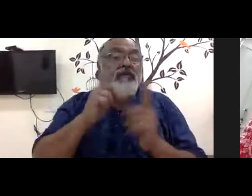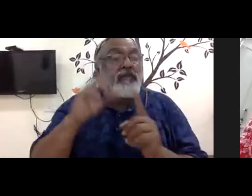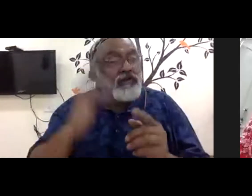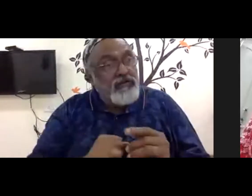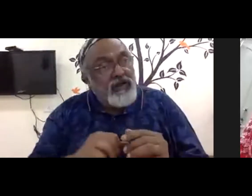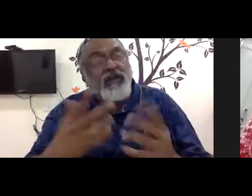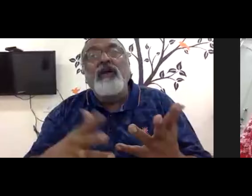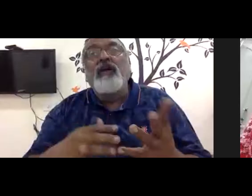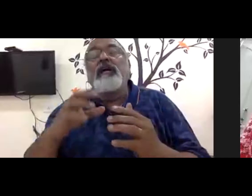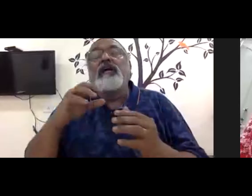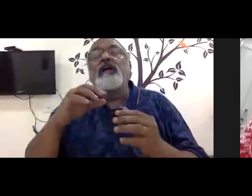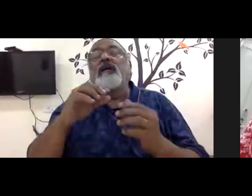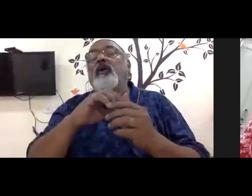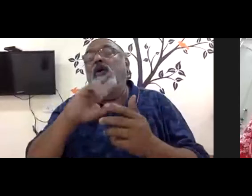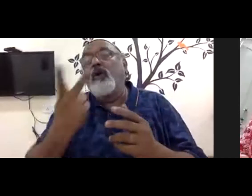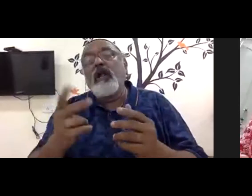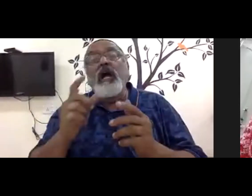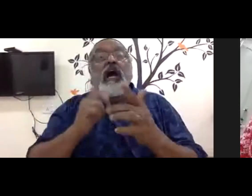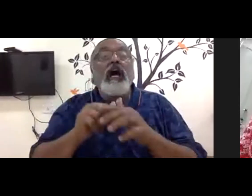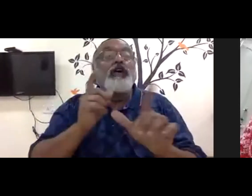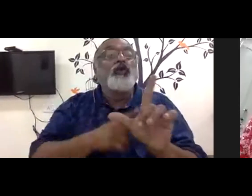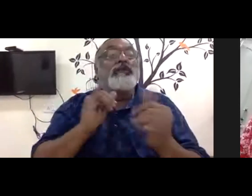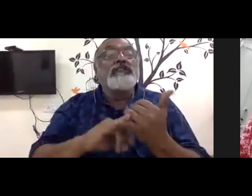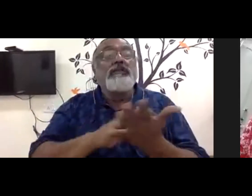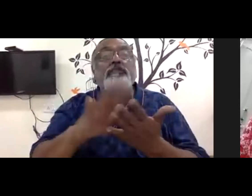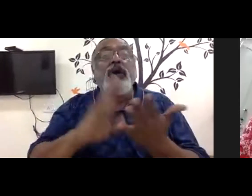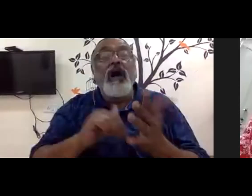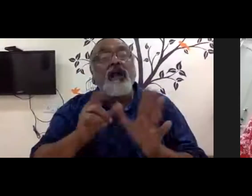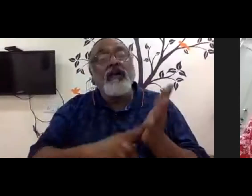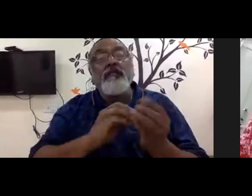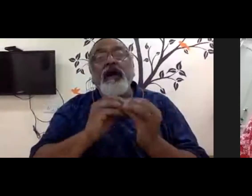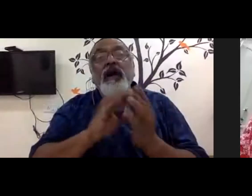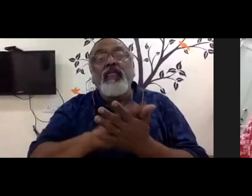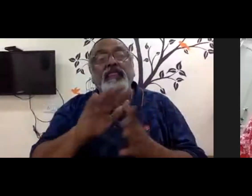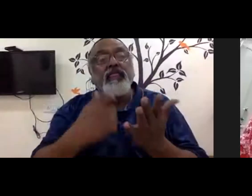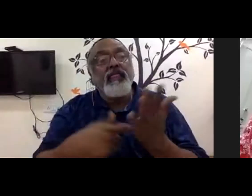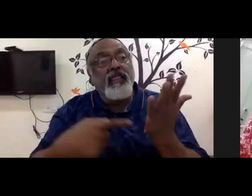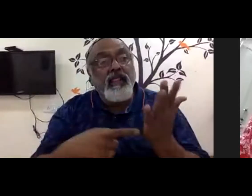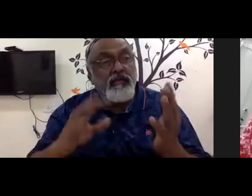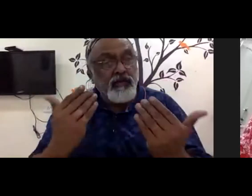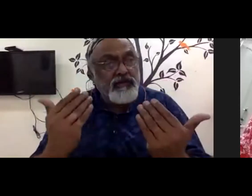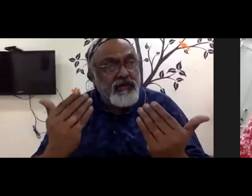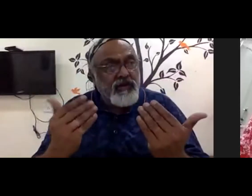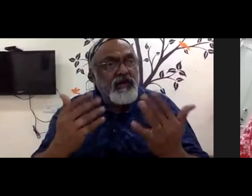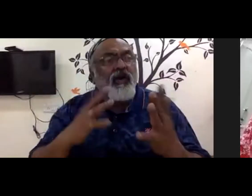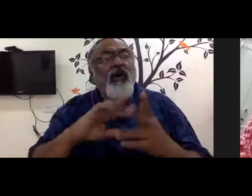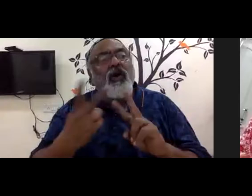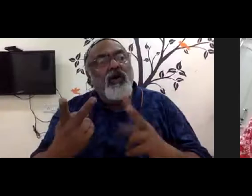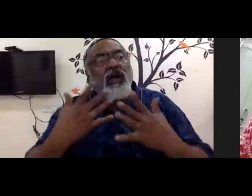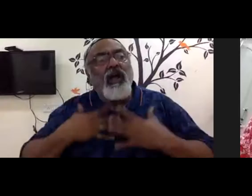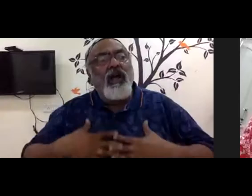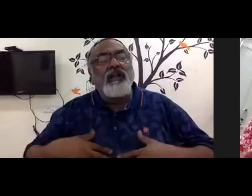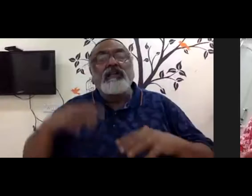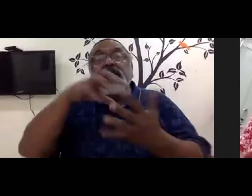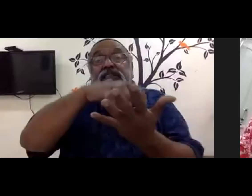things. You approach your disability commissioner first, and also the health district